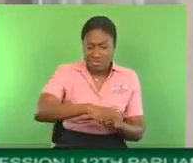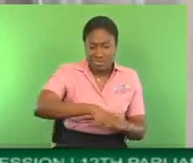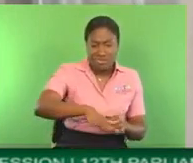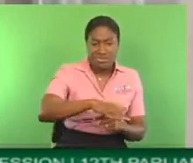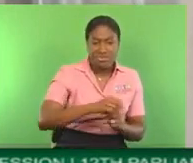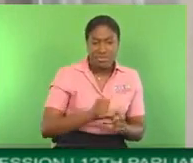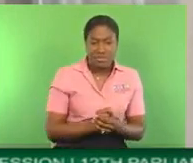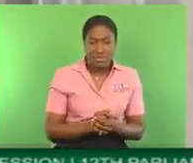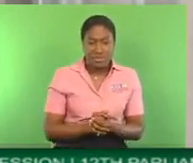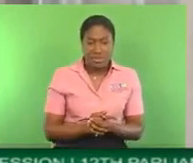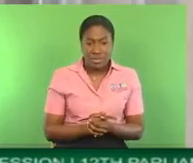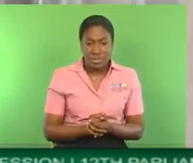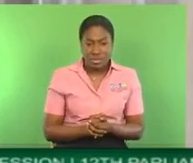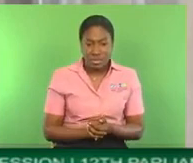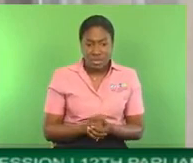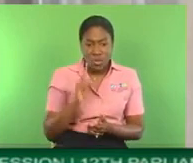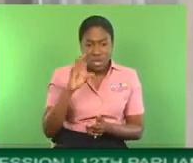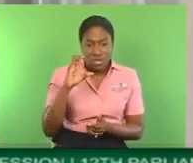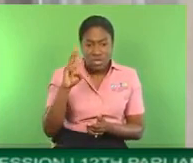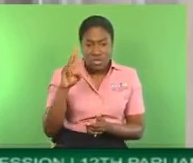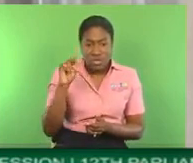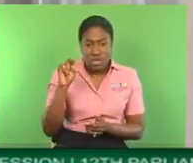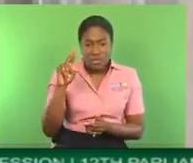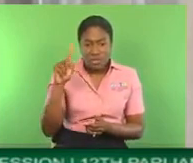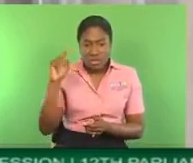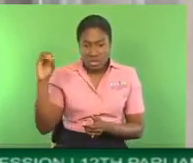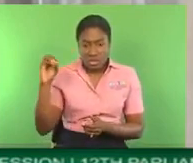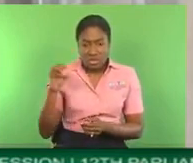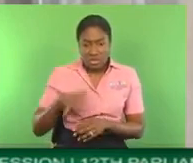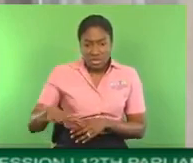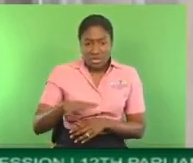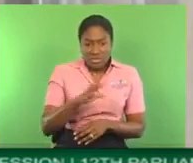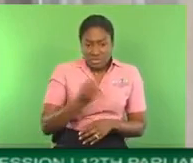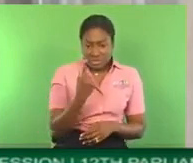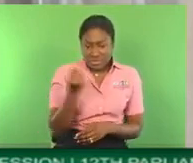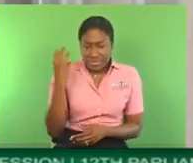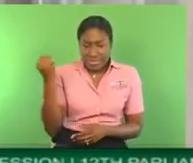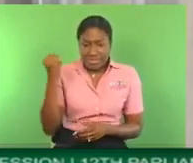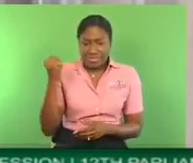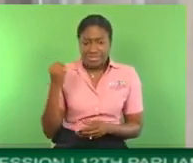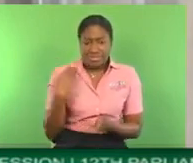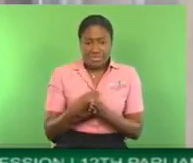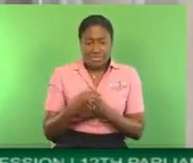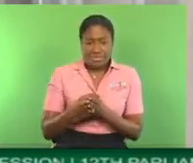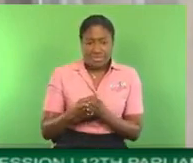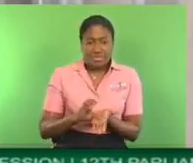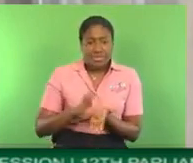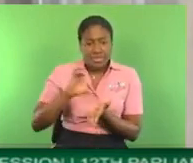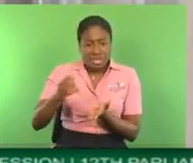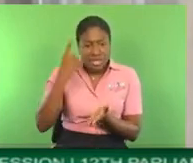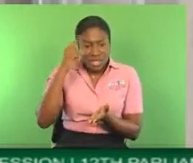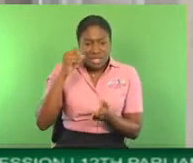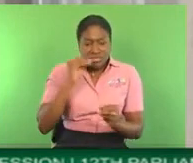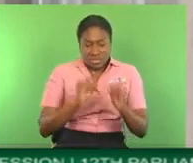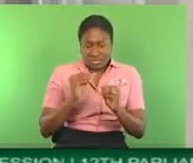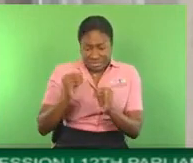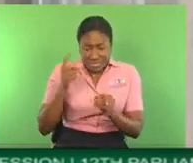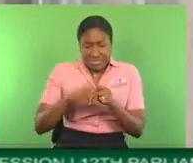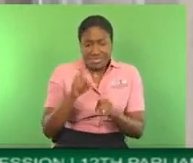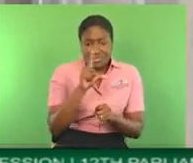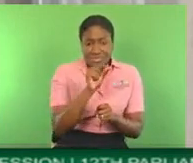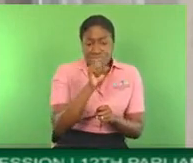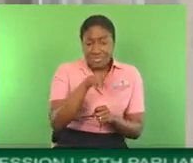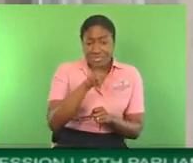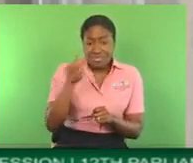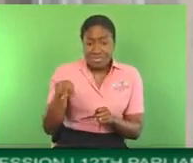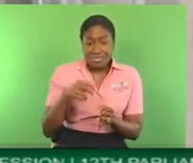in the constituency of Cumuto, Manzanilla. And 11 million was committed for the replacement in